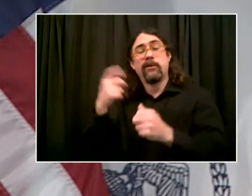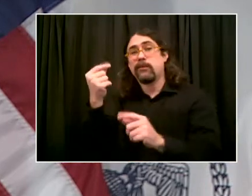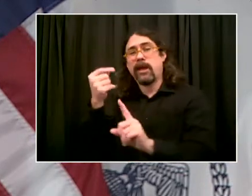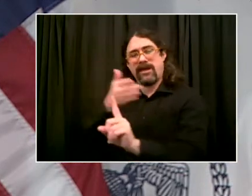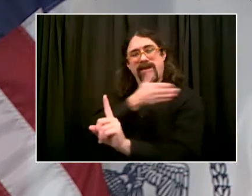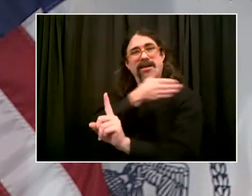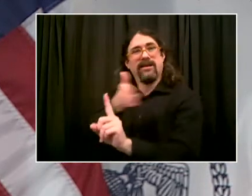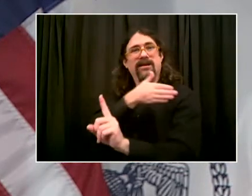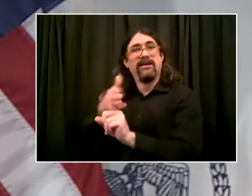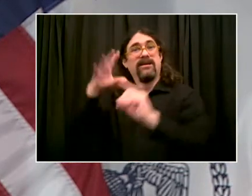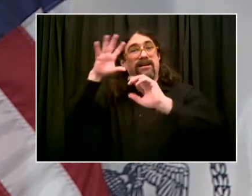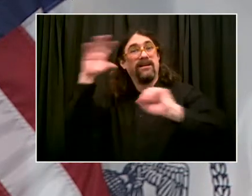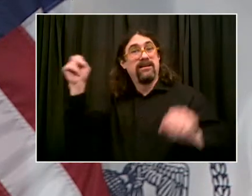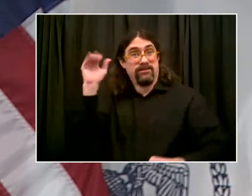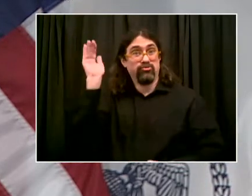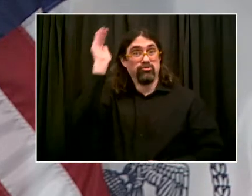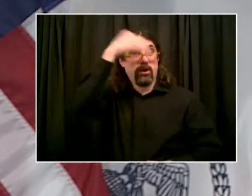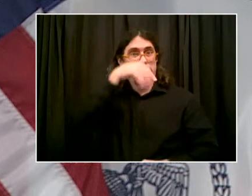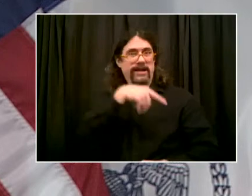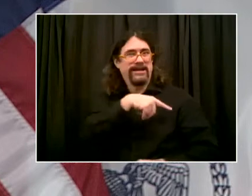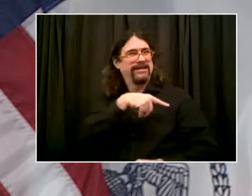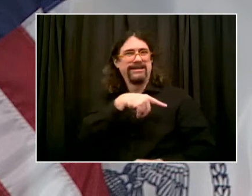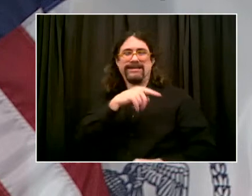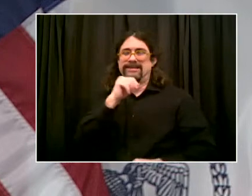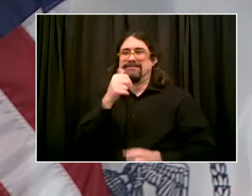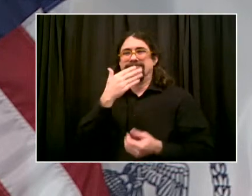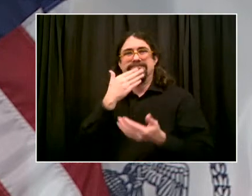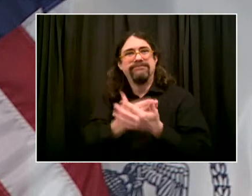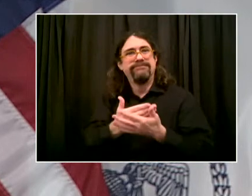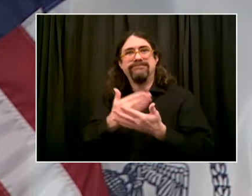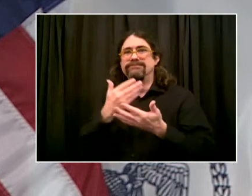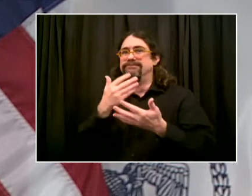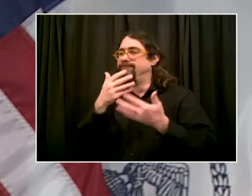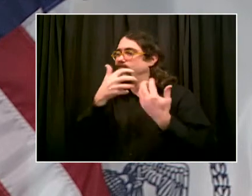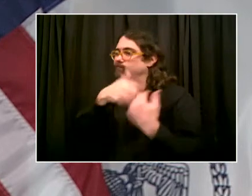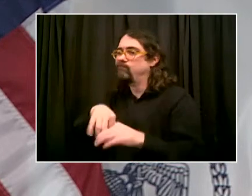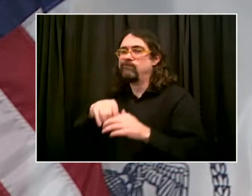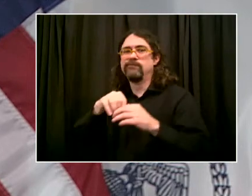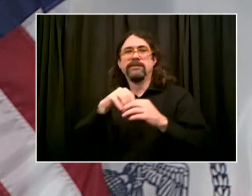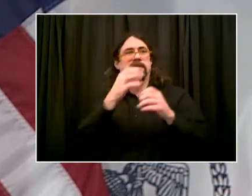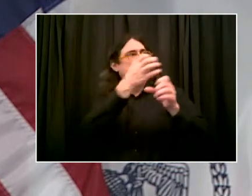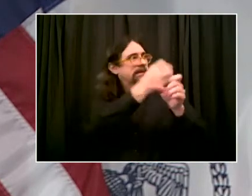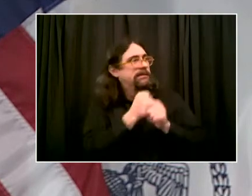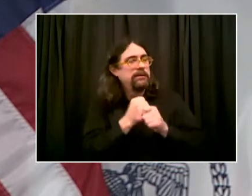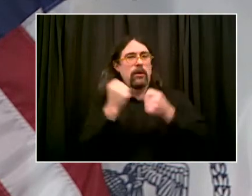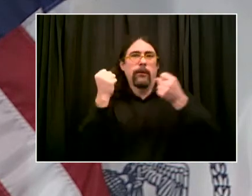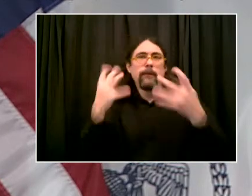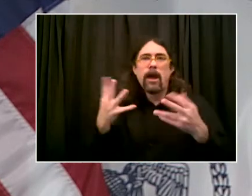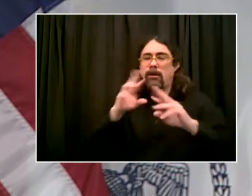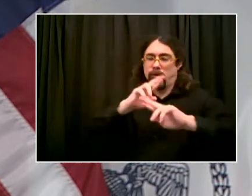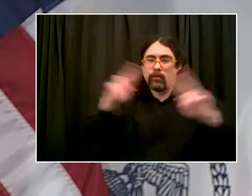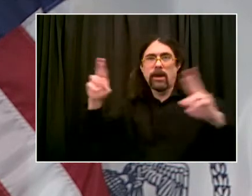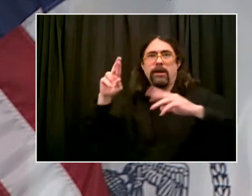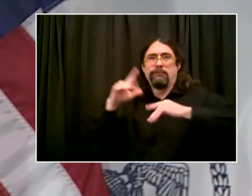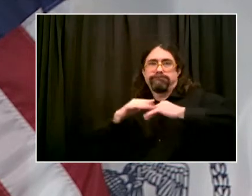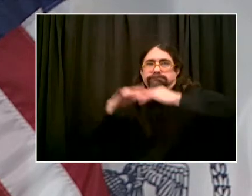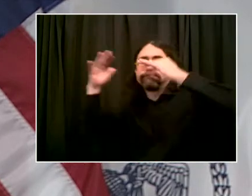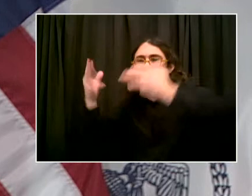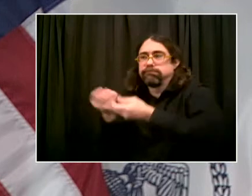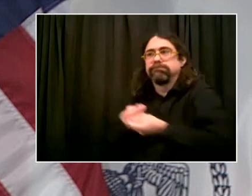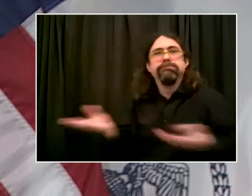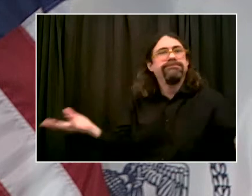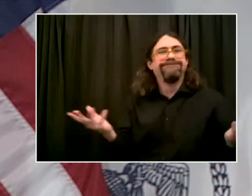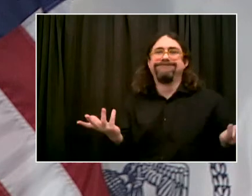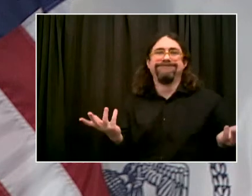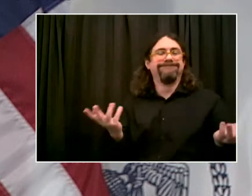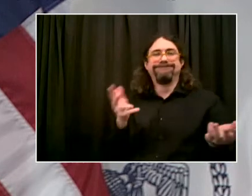of vaccine and getting it to where it can be used the most. We also need our national government to compel